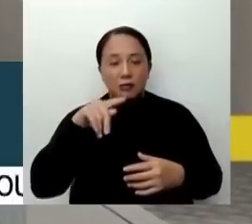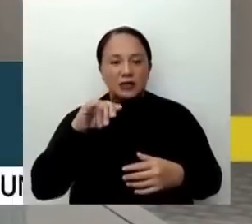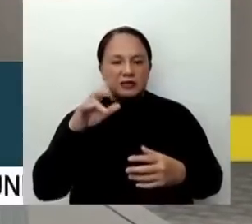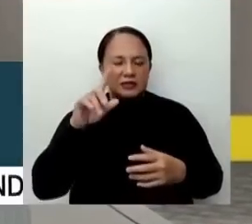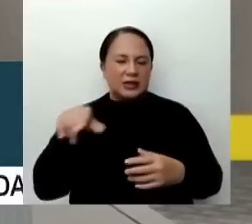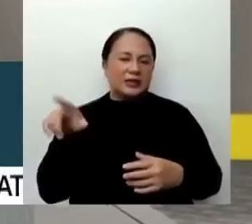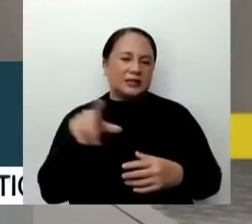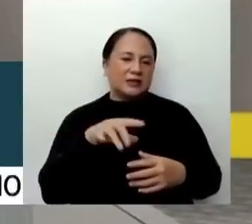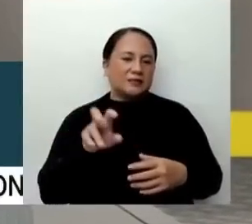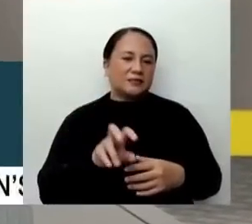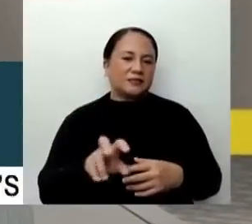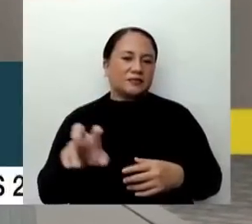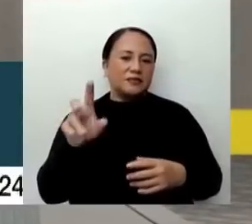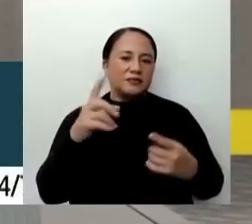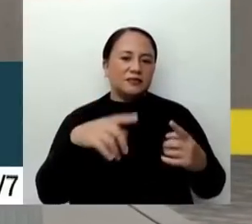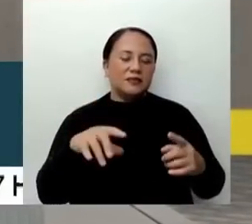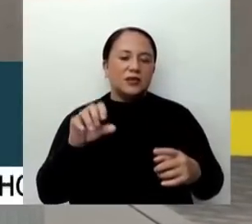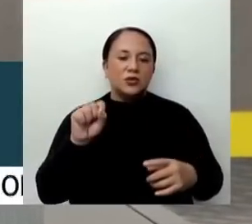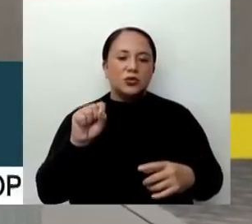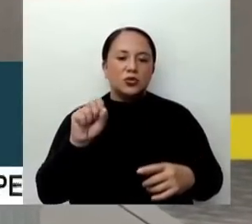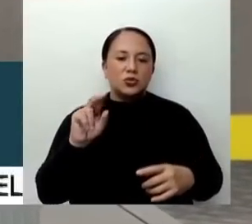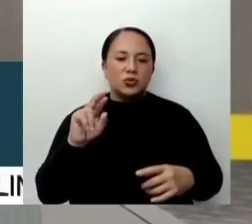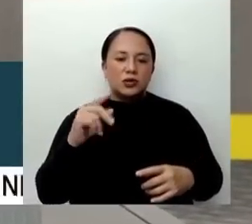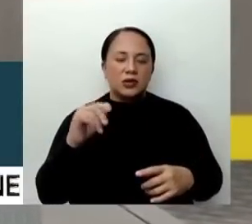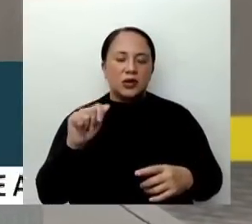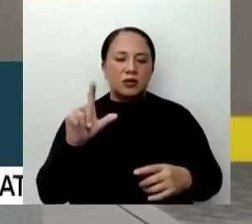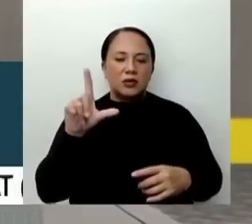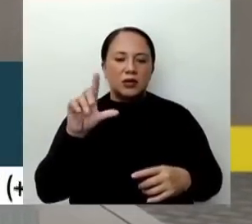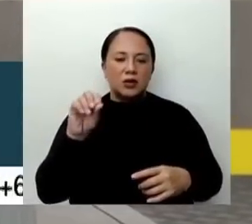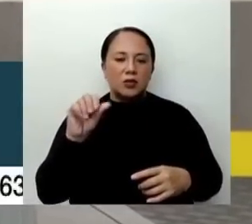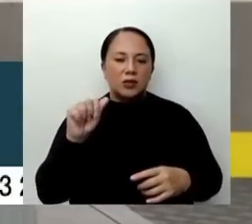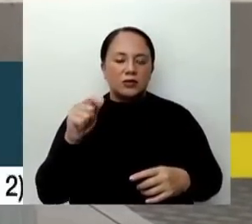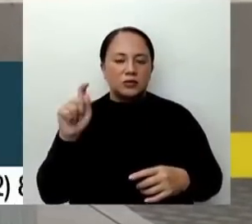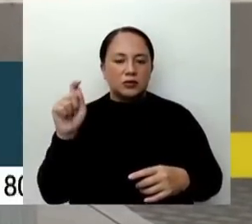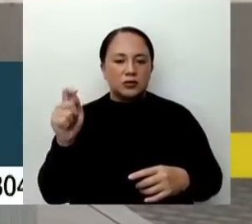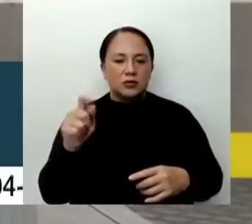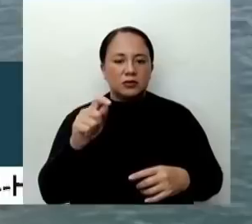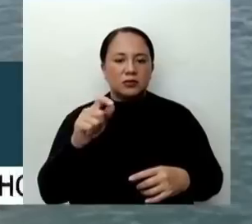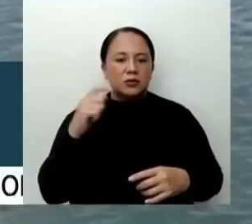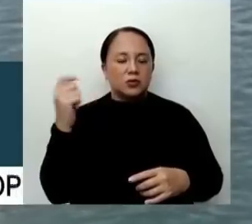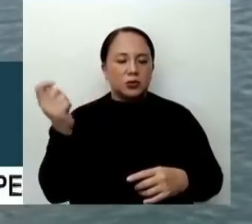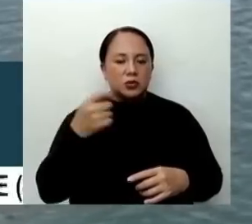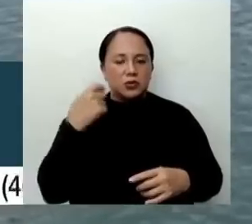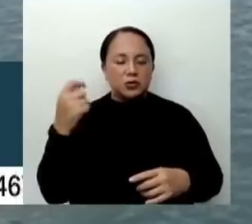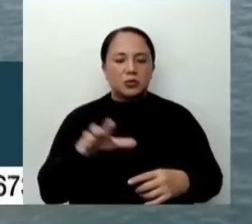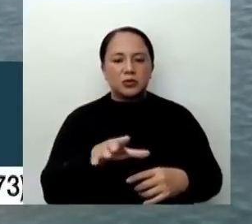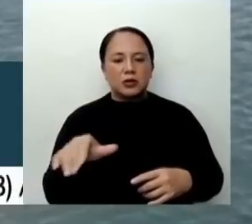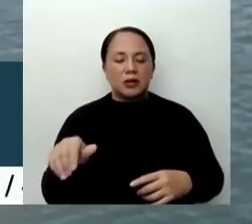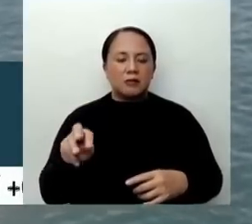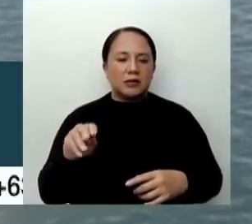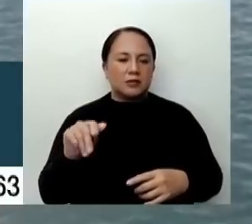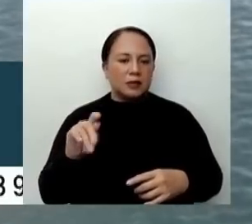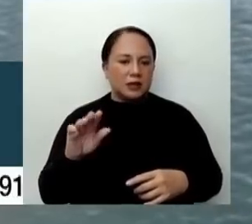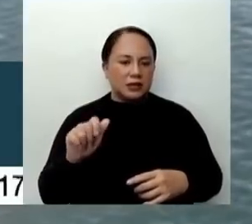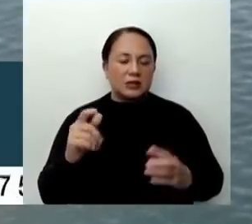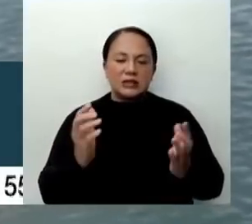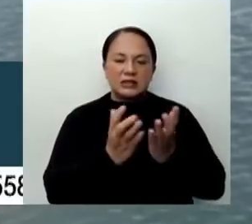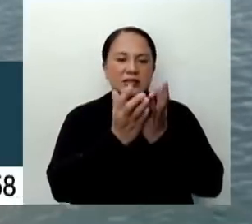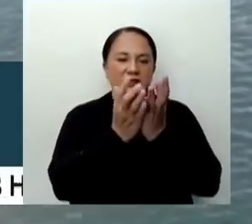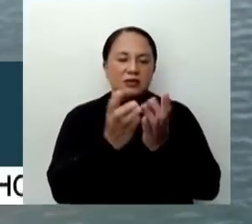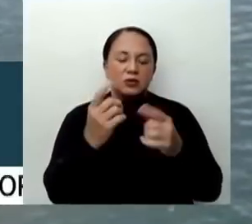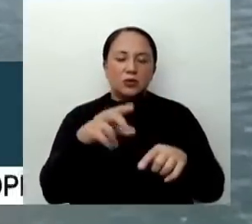their flights to Surigao, Lawag, Tuguegarao, Hawayan, and Masbate. Some shipping vessels bound to